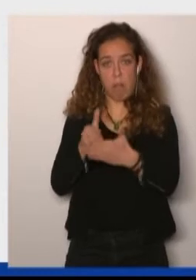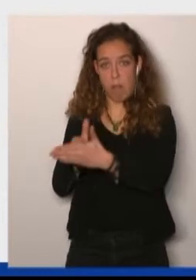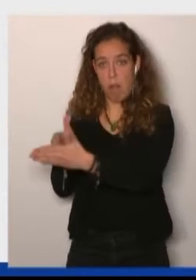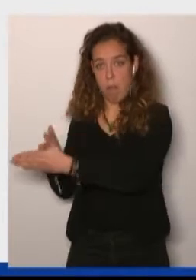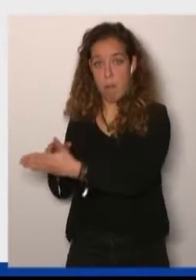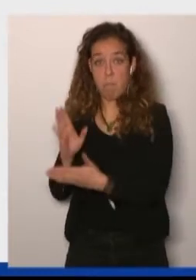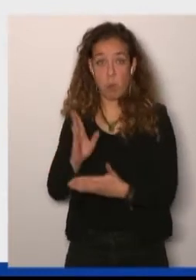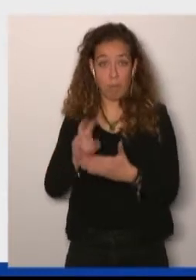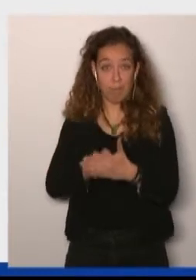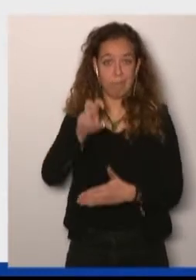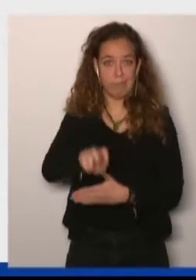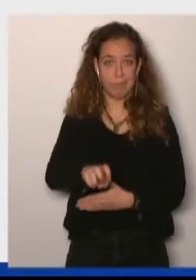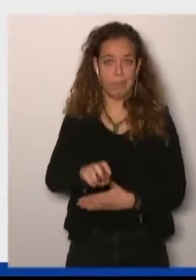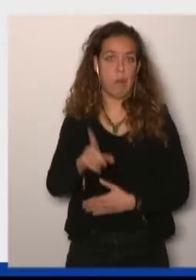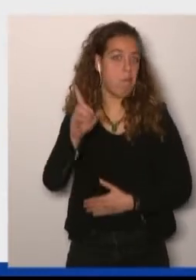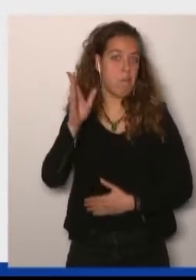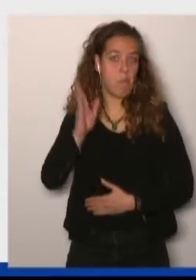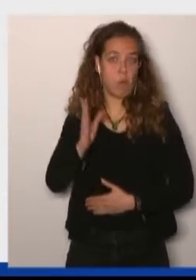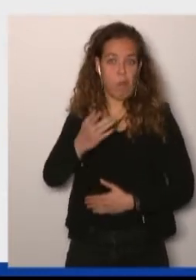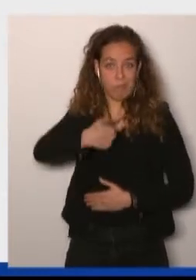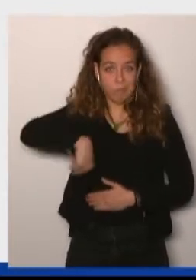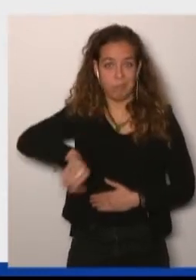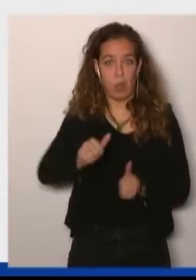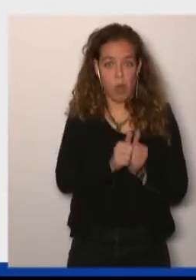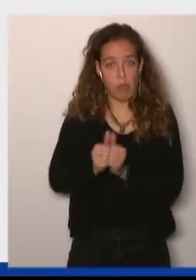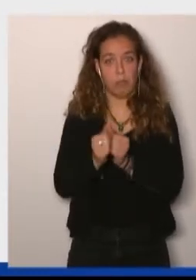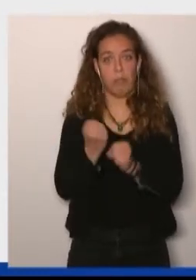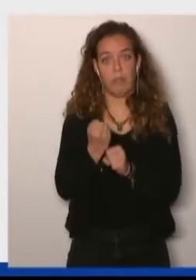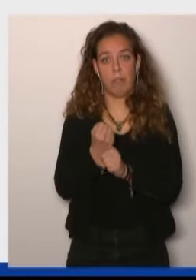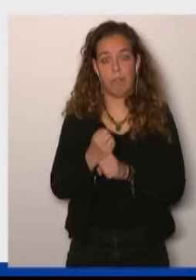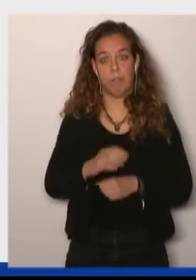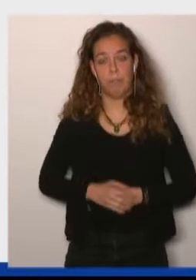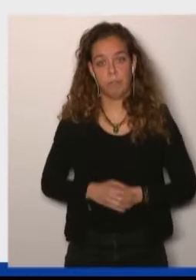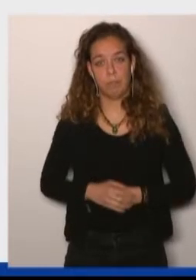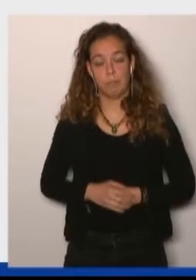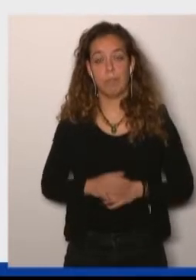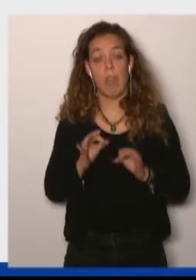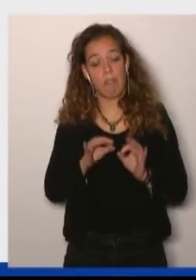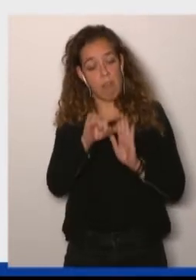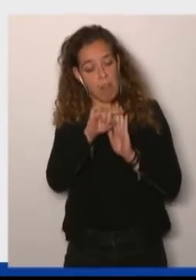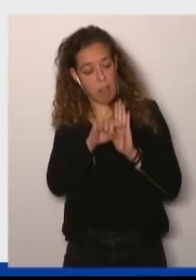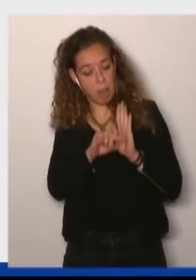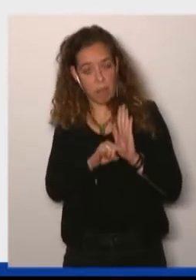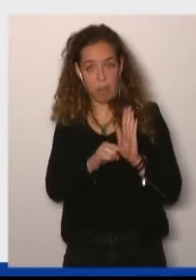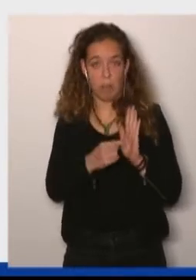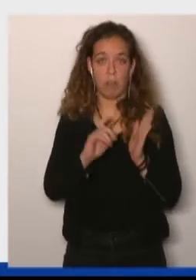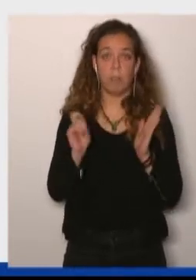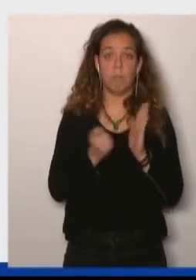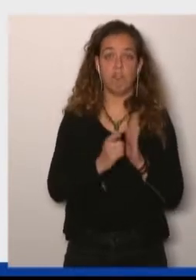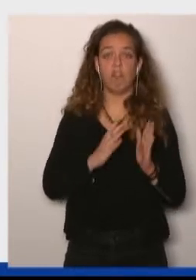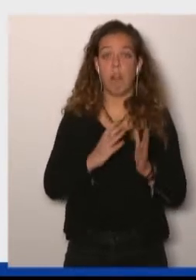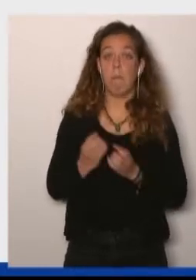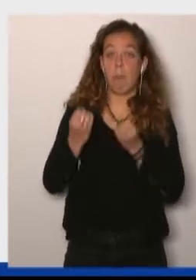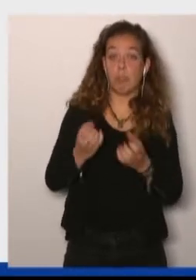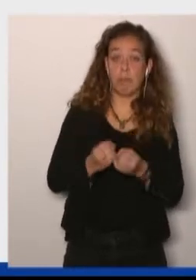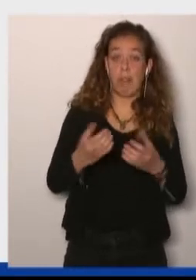From a regulatory perspective, when discussing drug development proposals as part of pediatric investigation plans, as I mentioned,